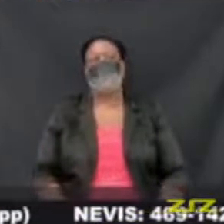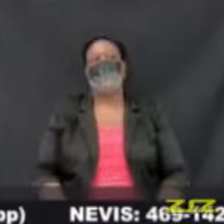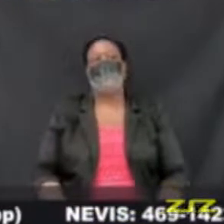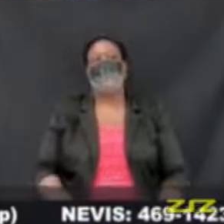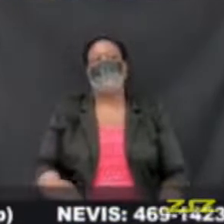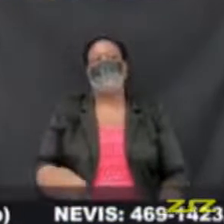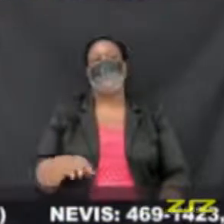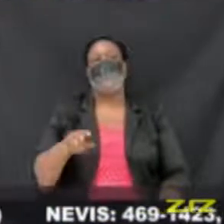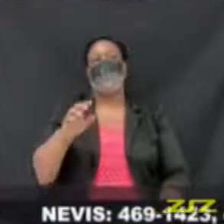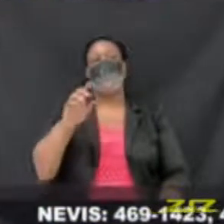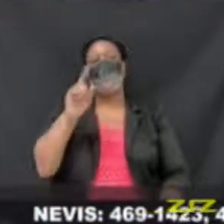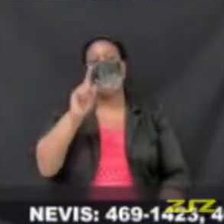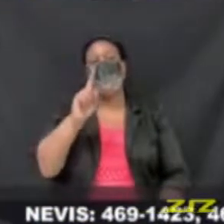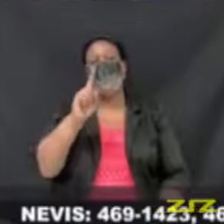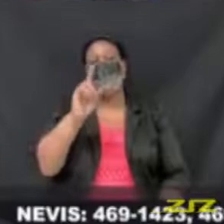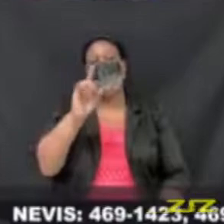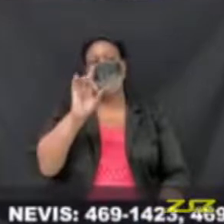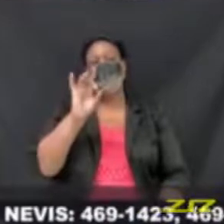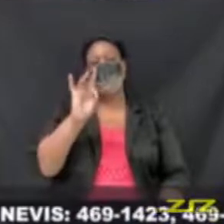at